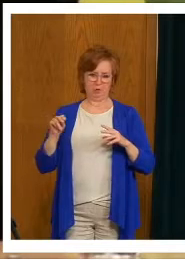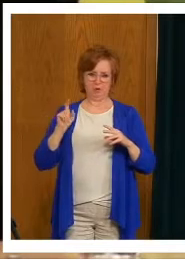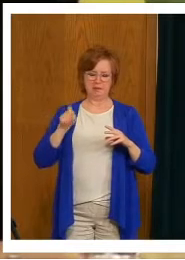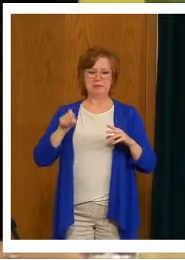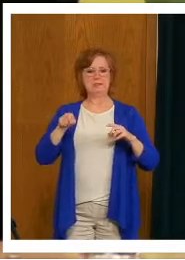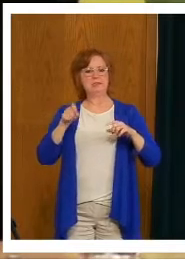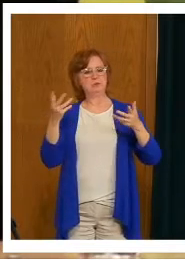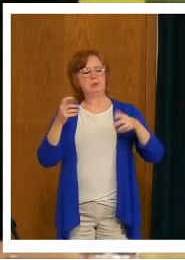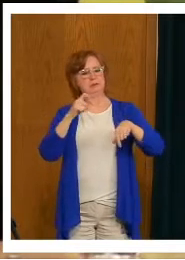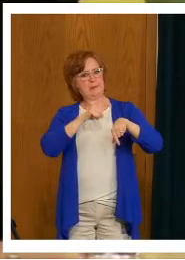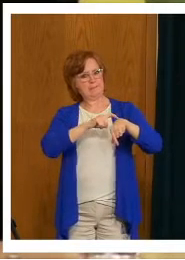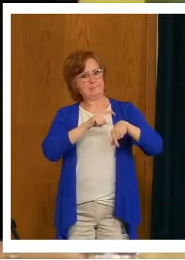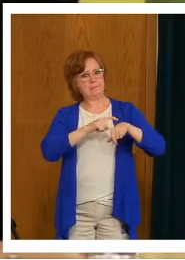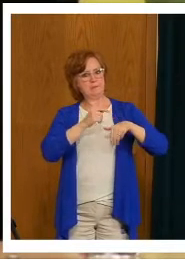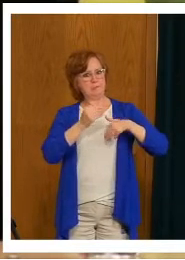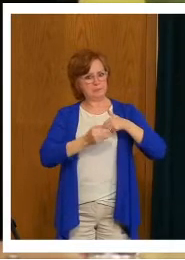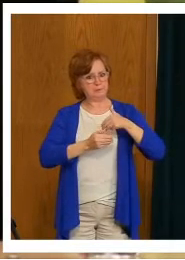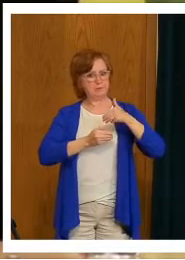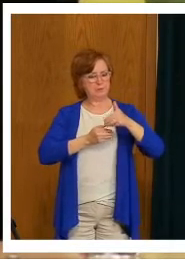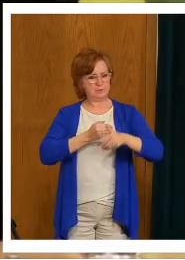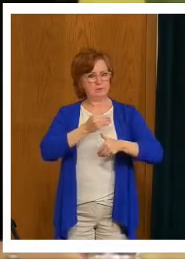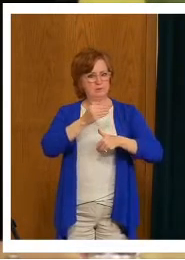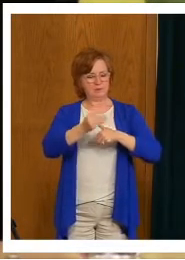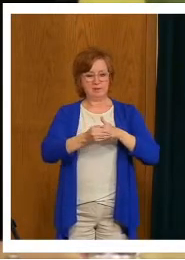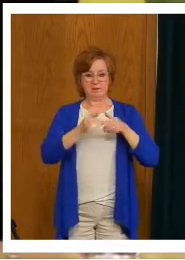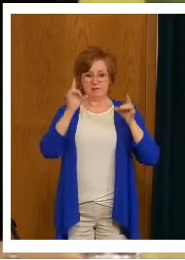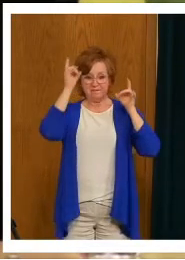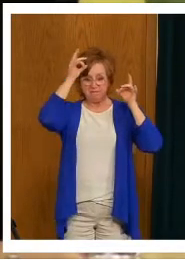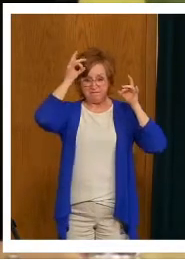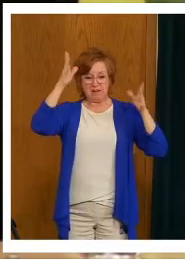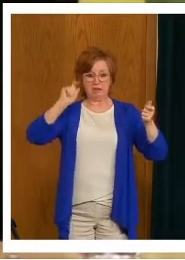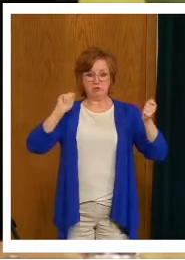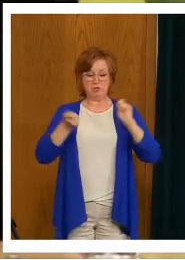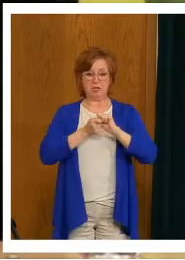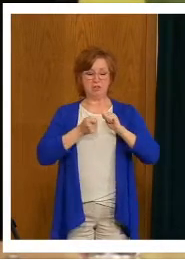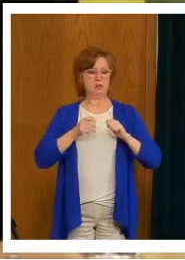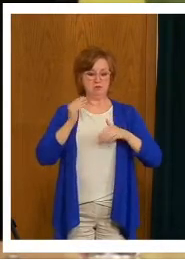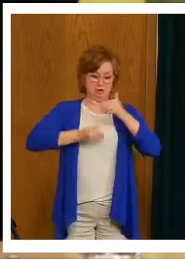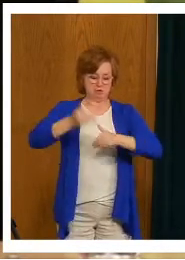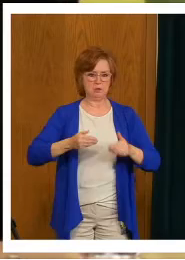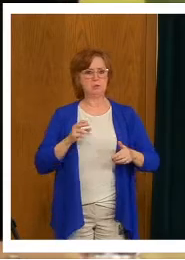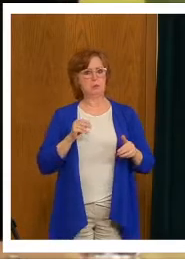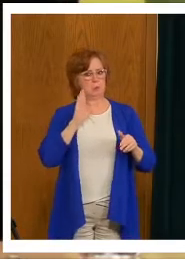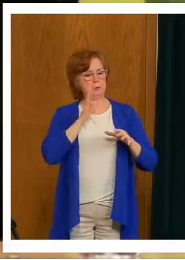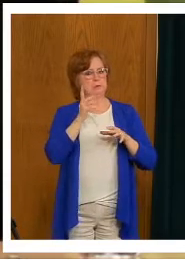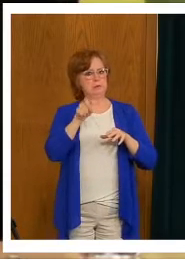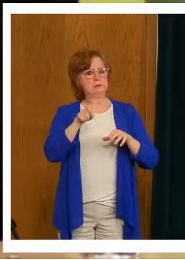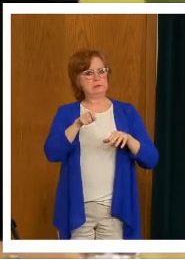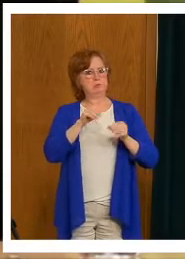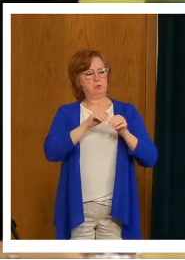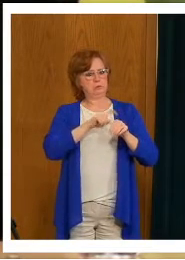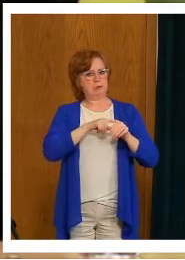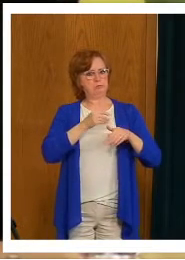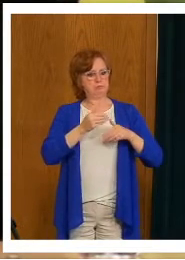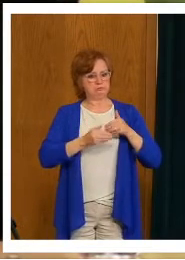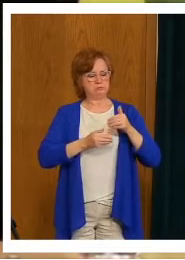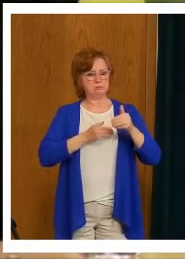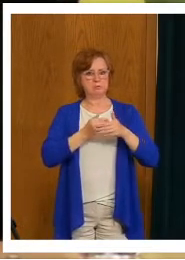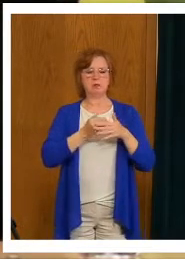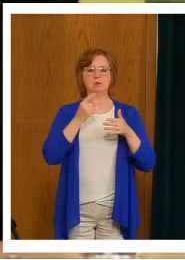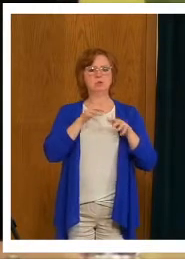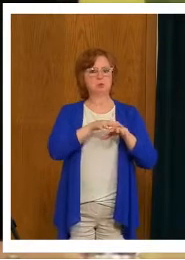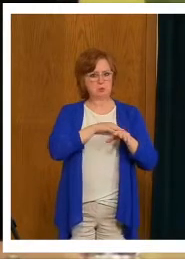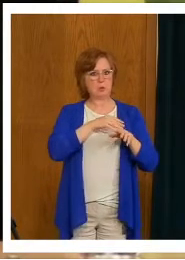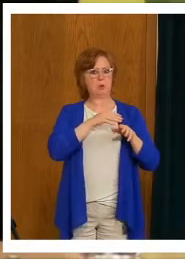time to reintegrate back into what life used to be like. And the examples that we have used to model